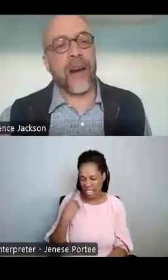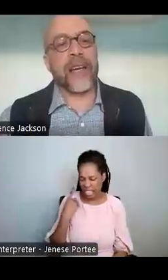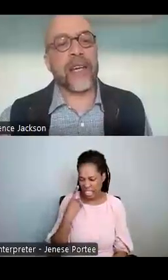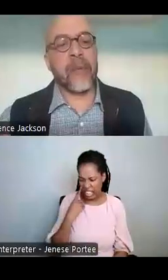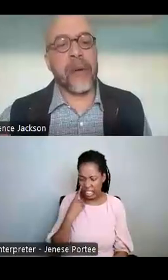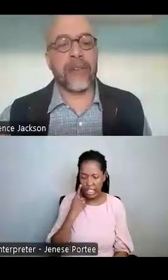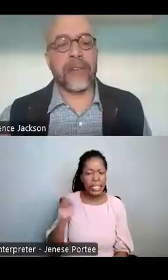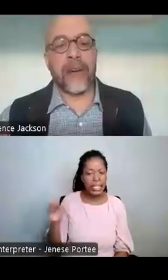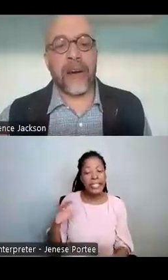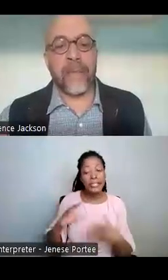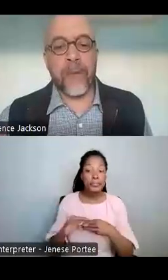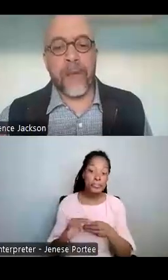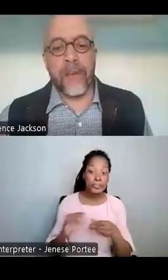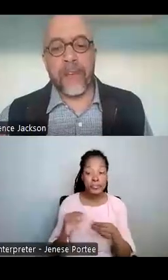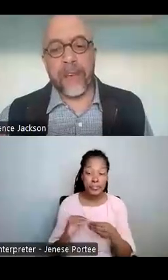he's talking about